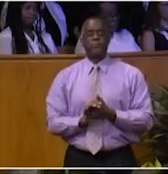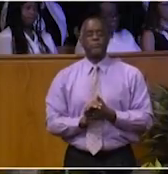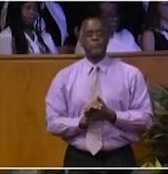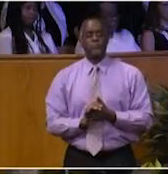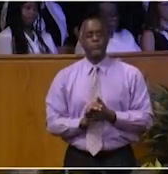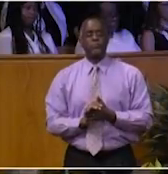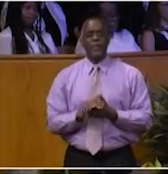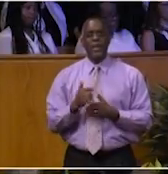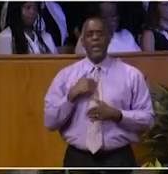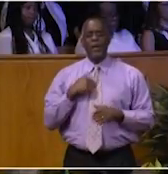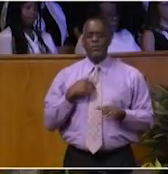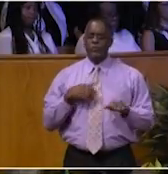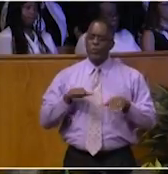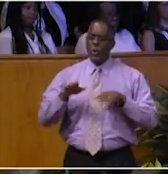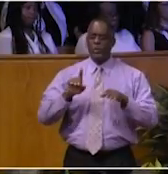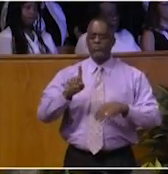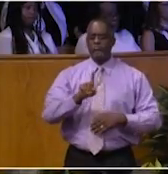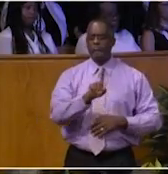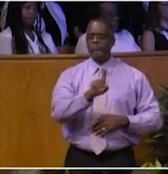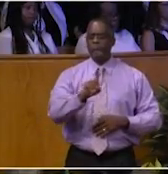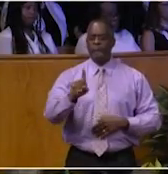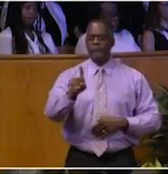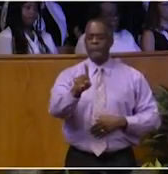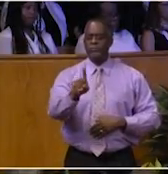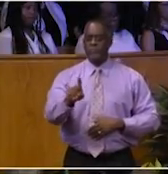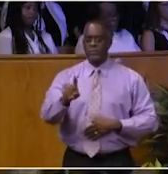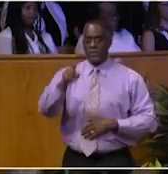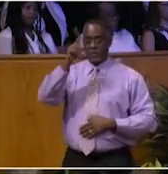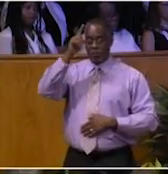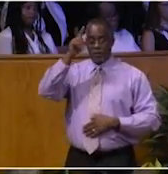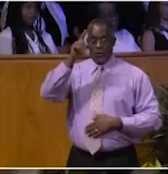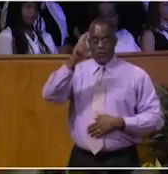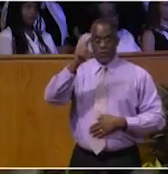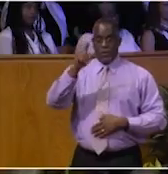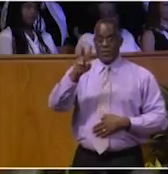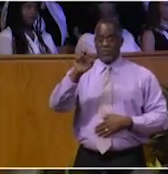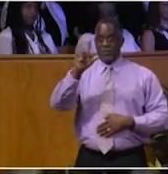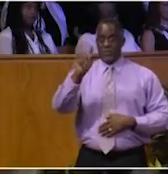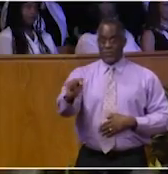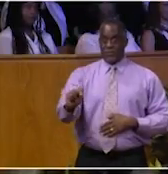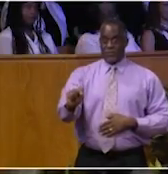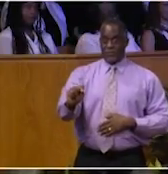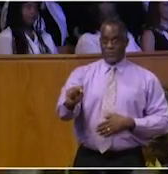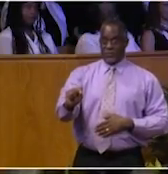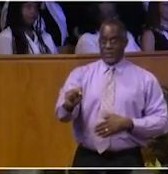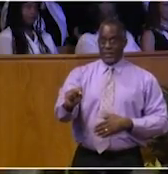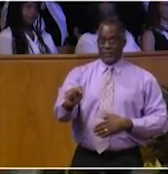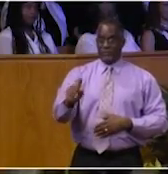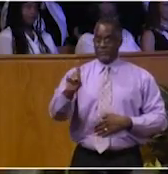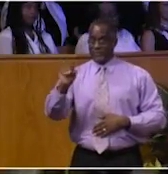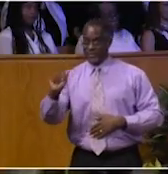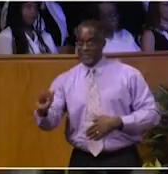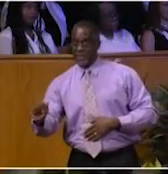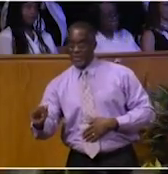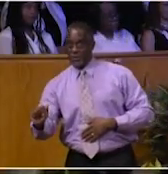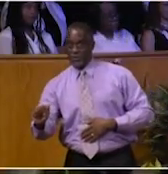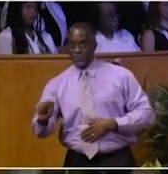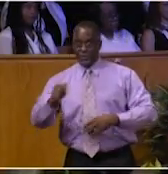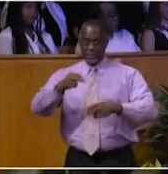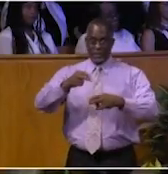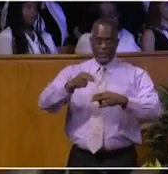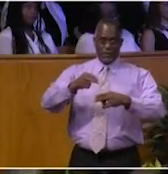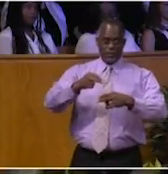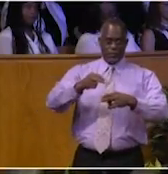I walked alongside a 68-year-old disabled veteran from Colorado named Middle